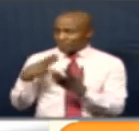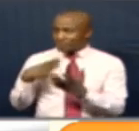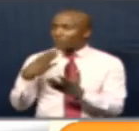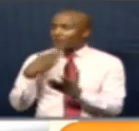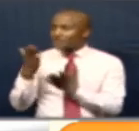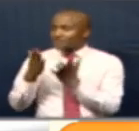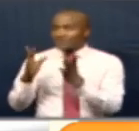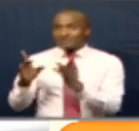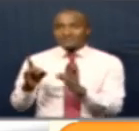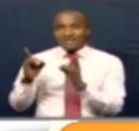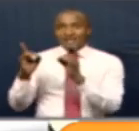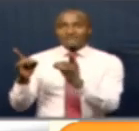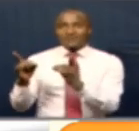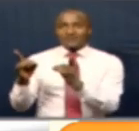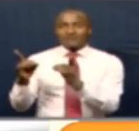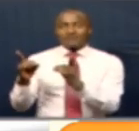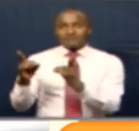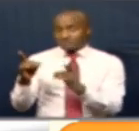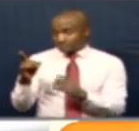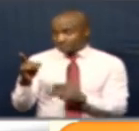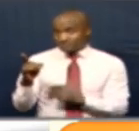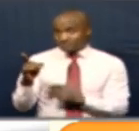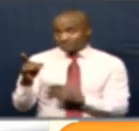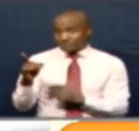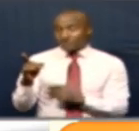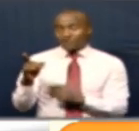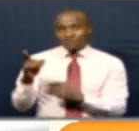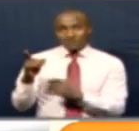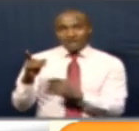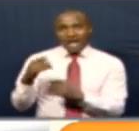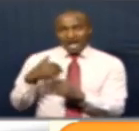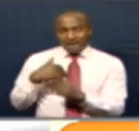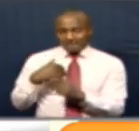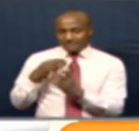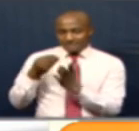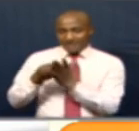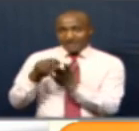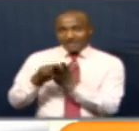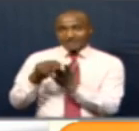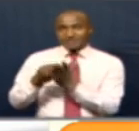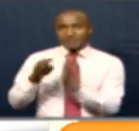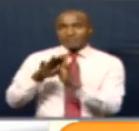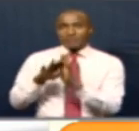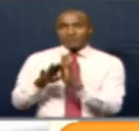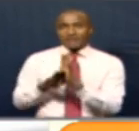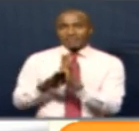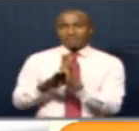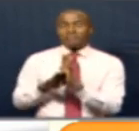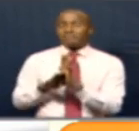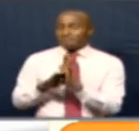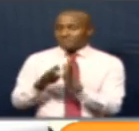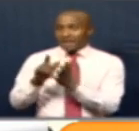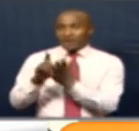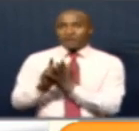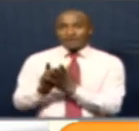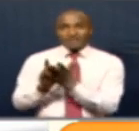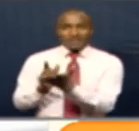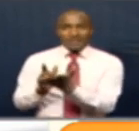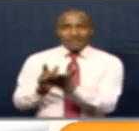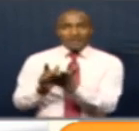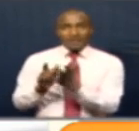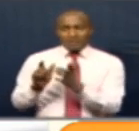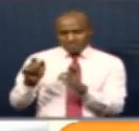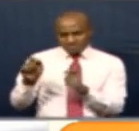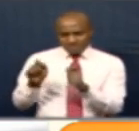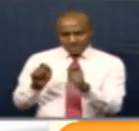example, essentially is financing programs in deficit. Now, the management of such